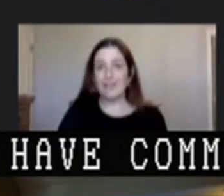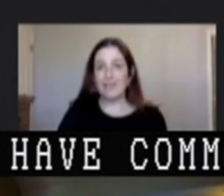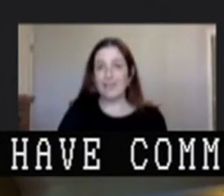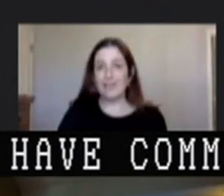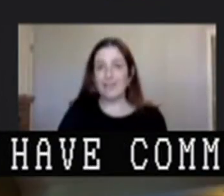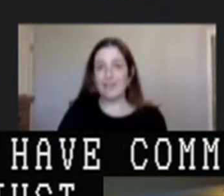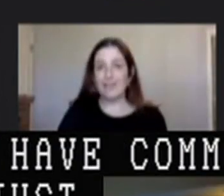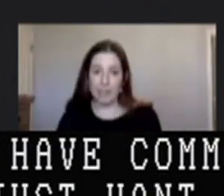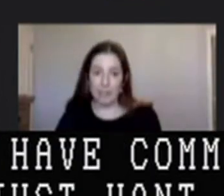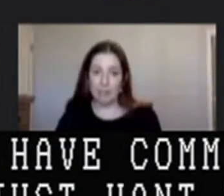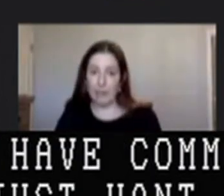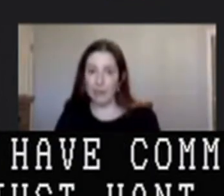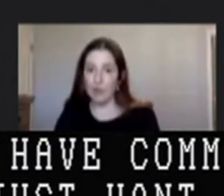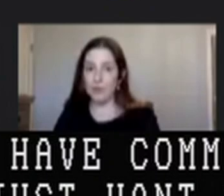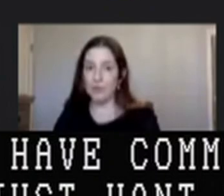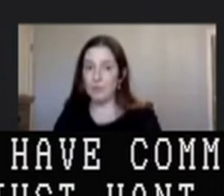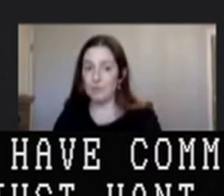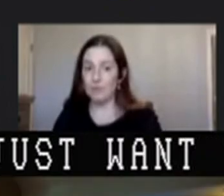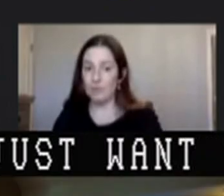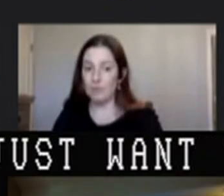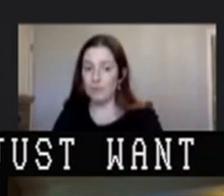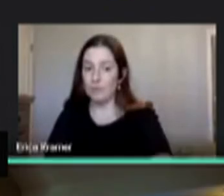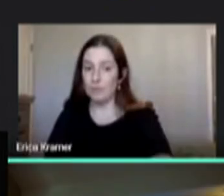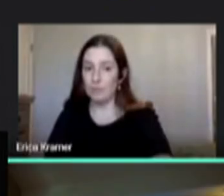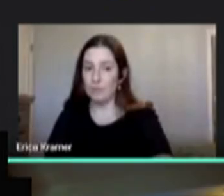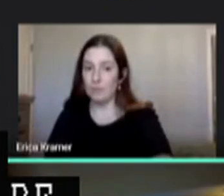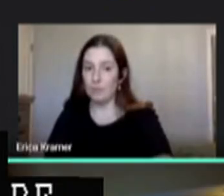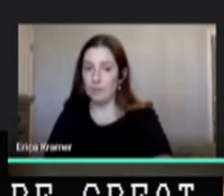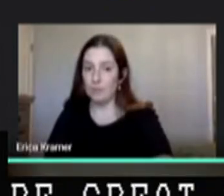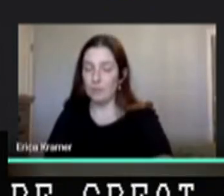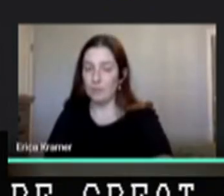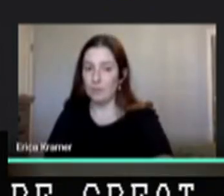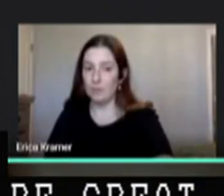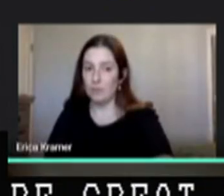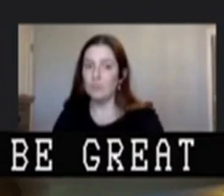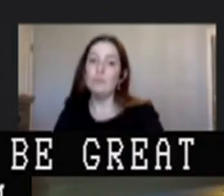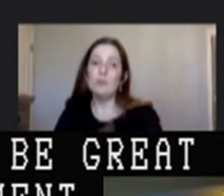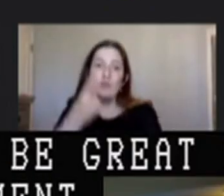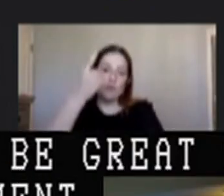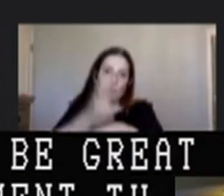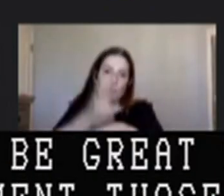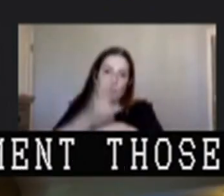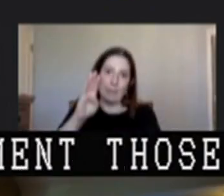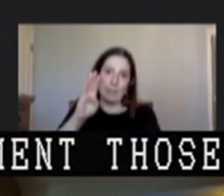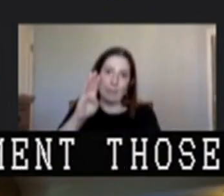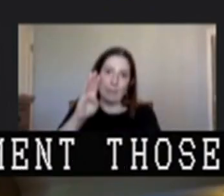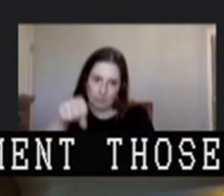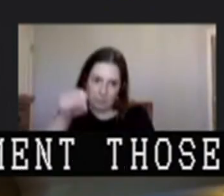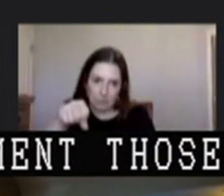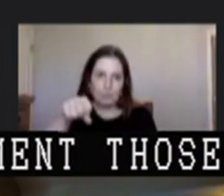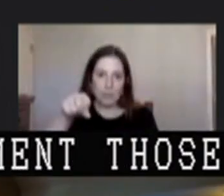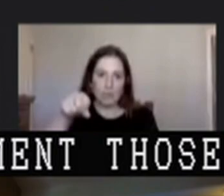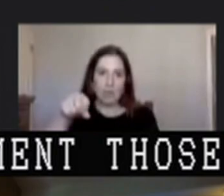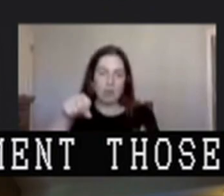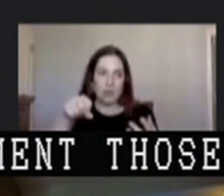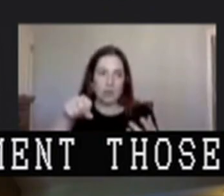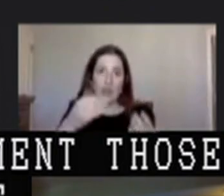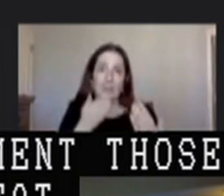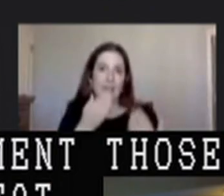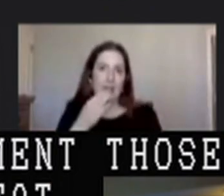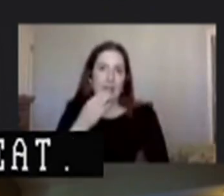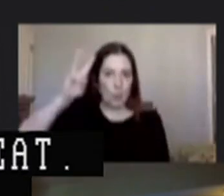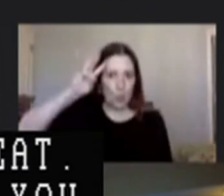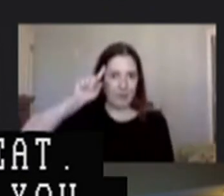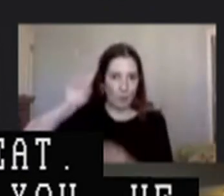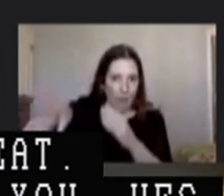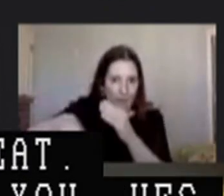well. Would be a great place to implement those. Banks, great. That's definitely noted. Thank you, Wes. I just want